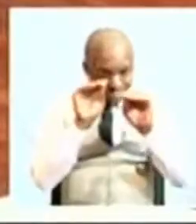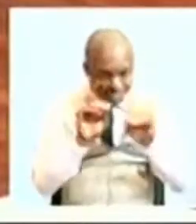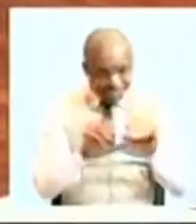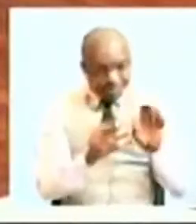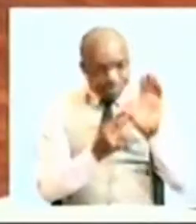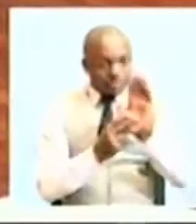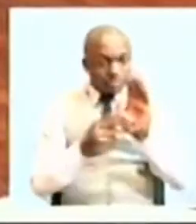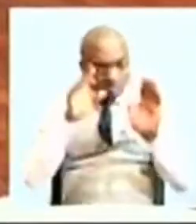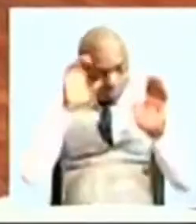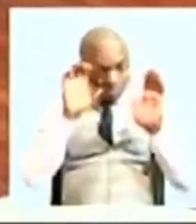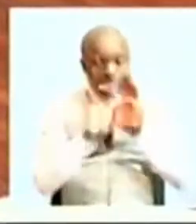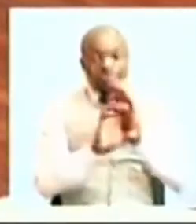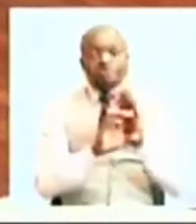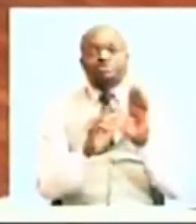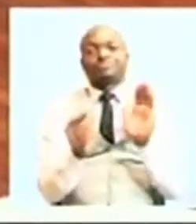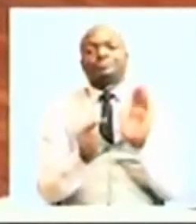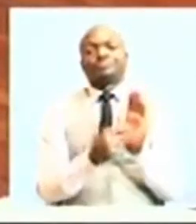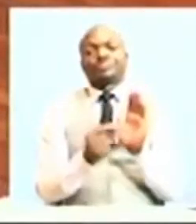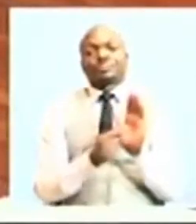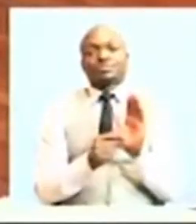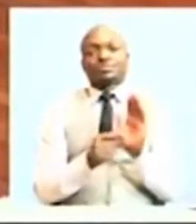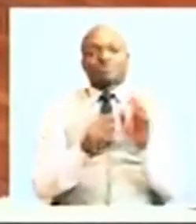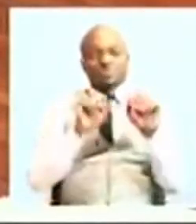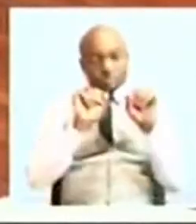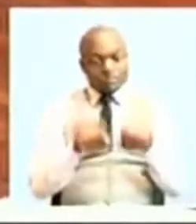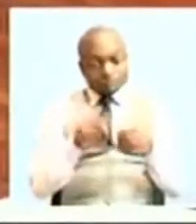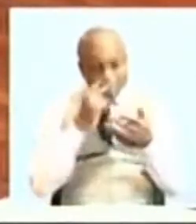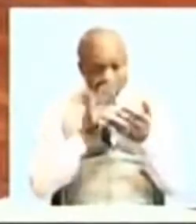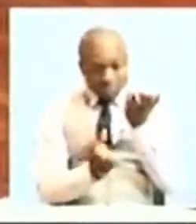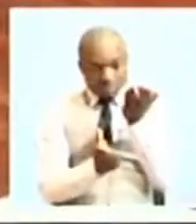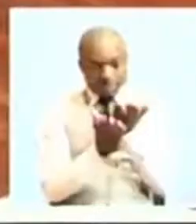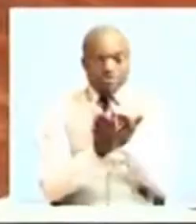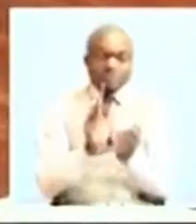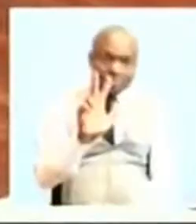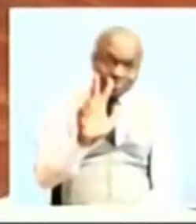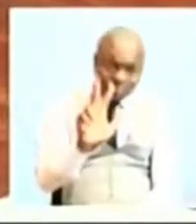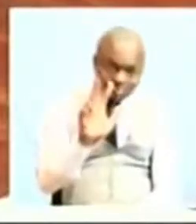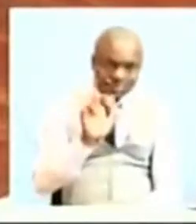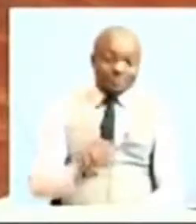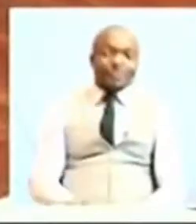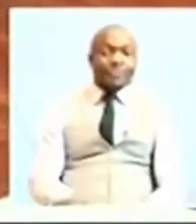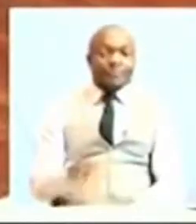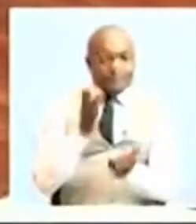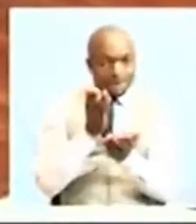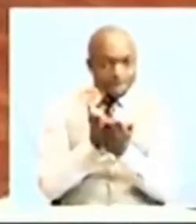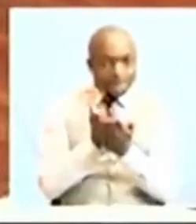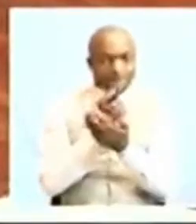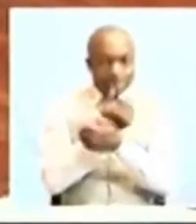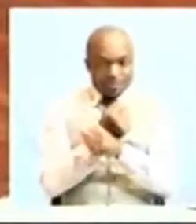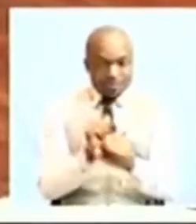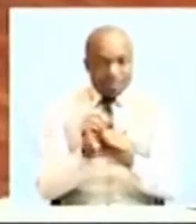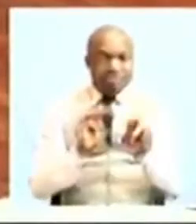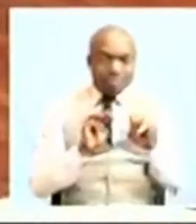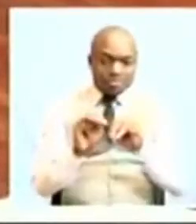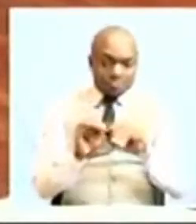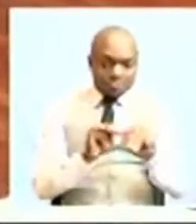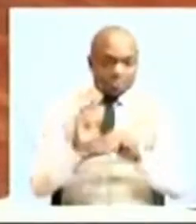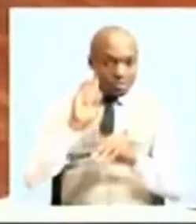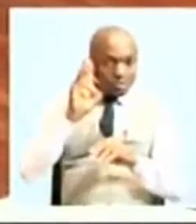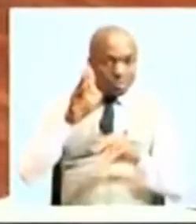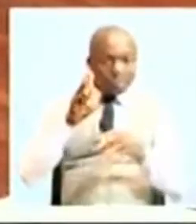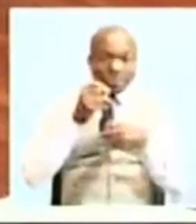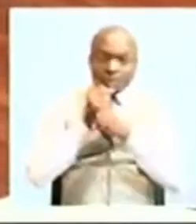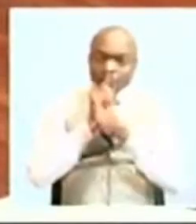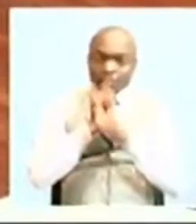in the photos below. Refer to Appendix 3 for details. Remedial measure. Management will ensure